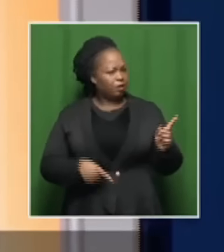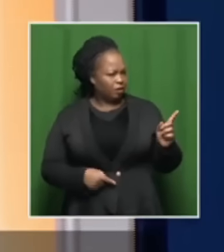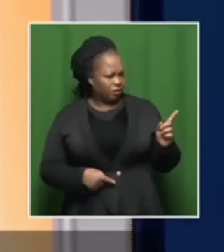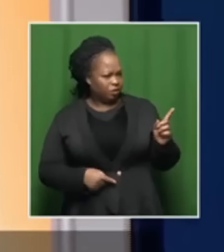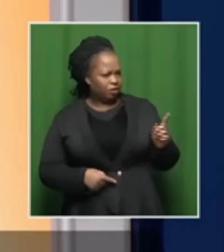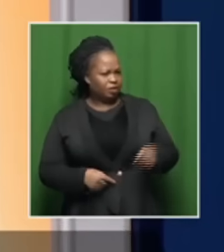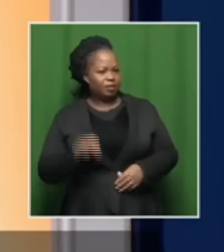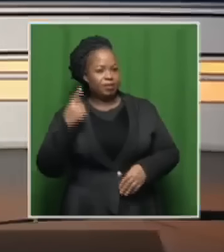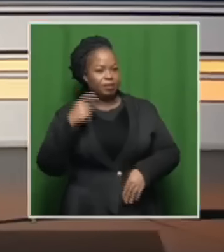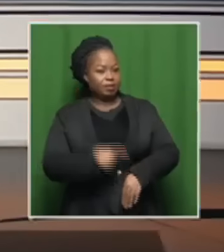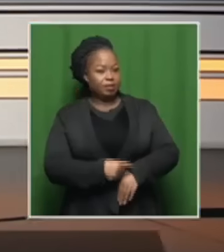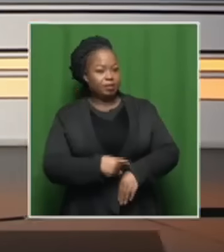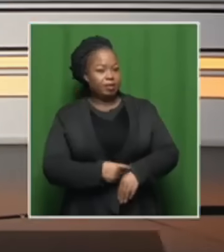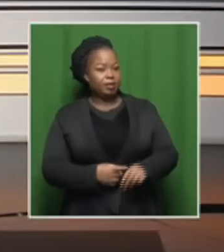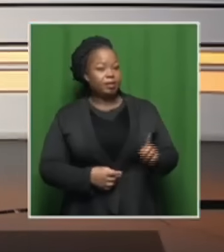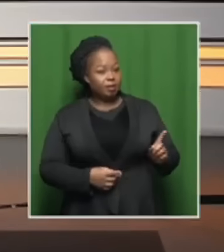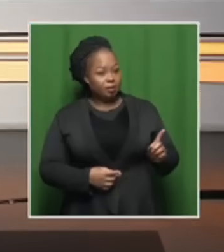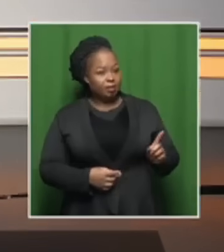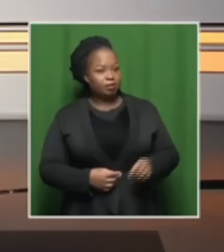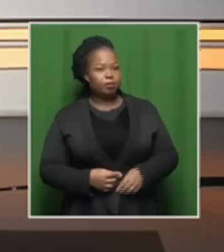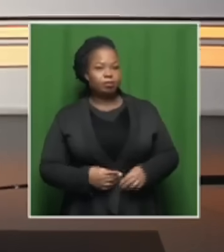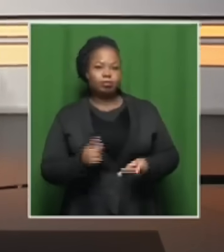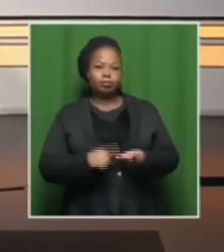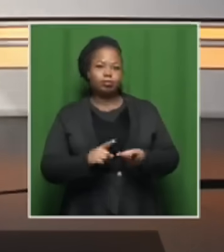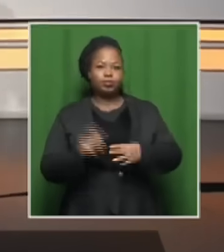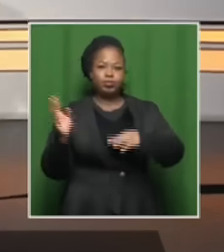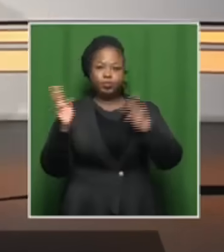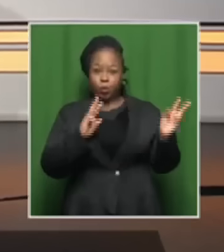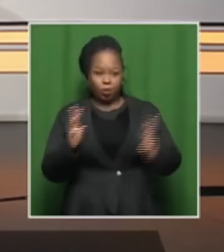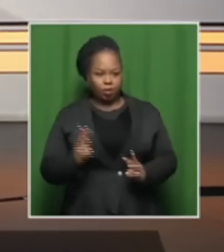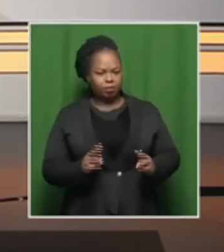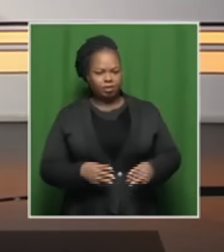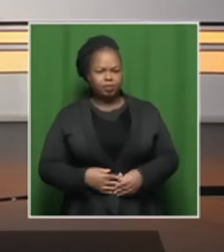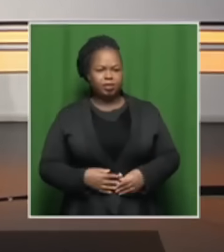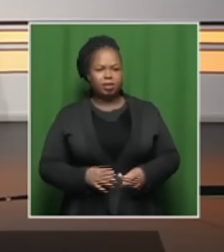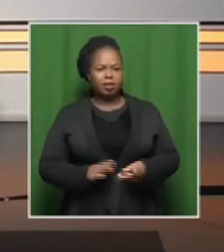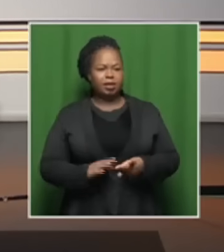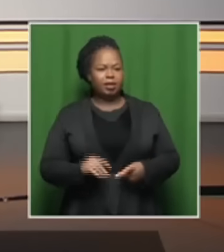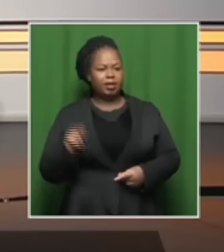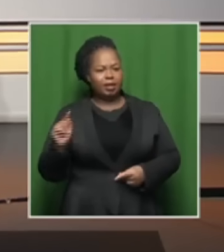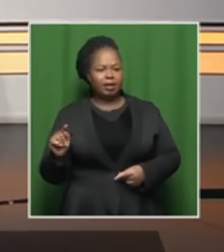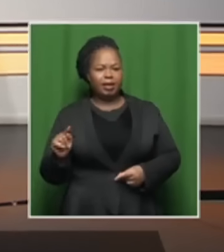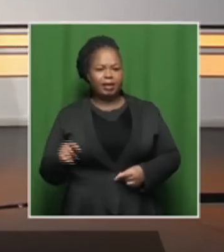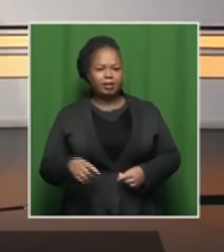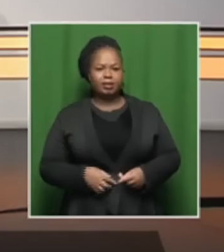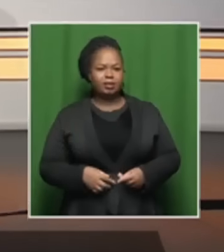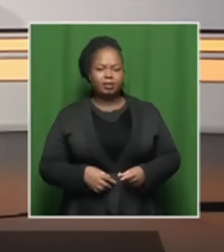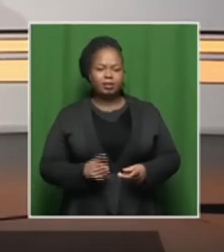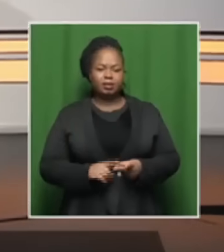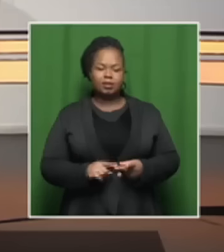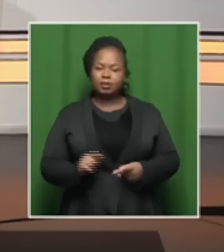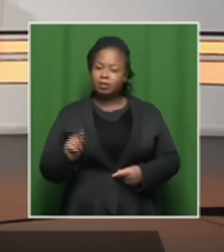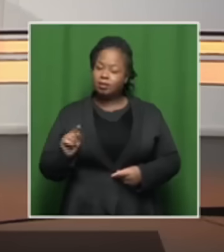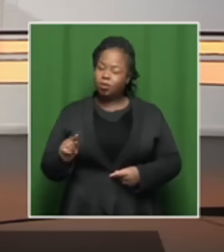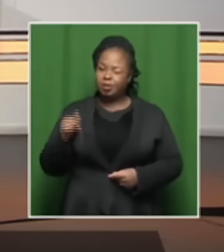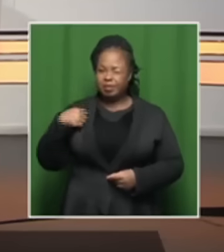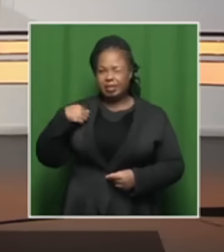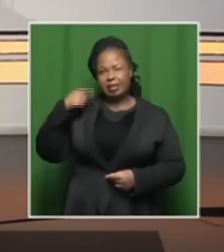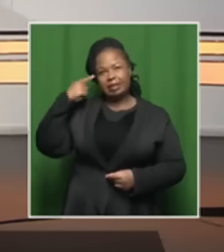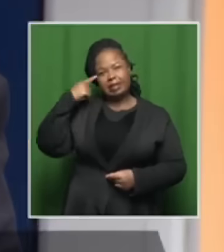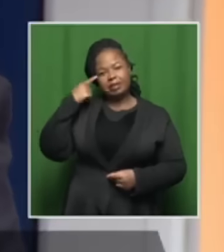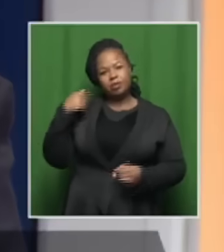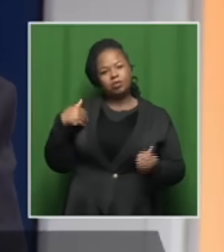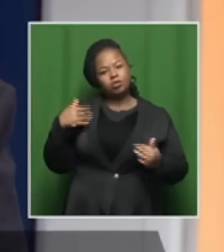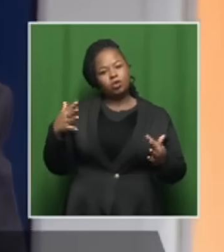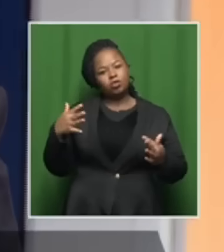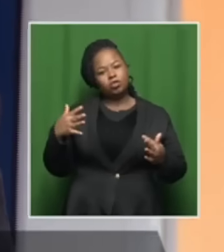first, what were you doing? You were sitting at a desk reading the weather. Did you not have graphics in those days? No. So what we used to do is I would start